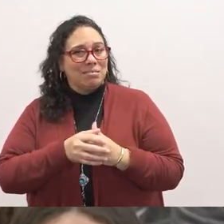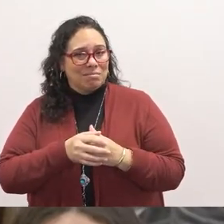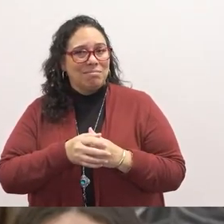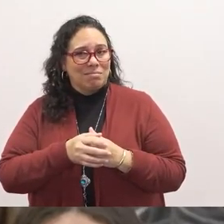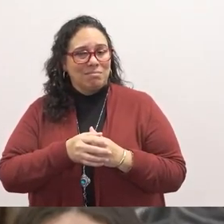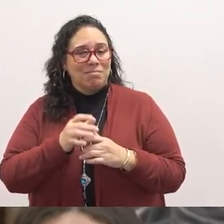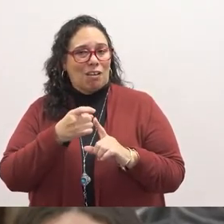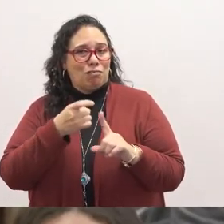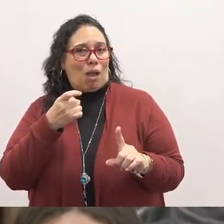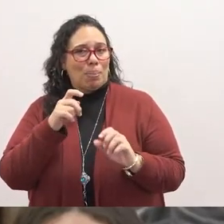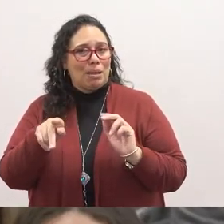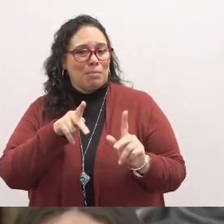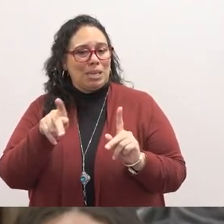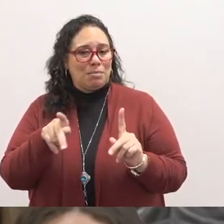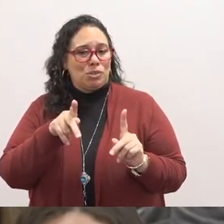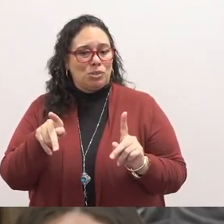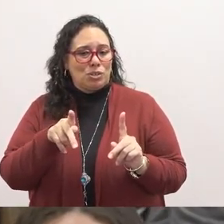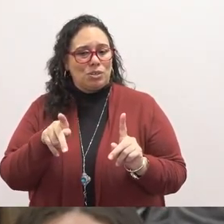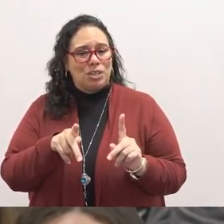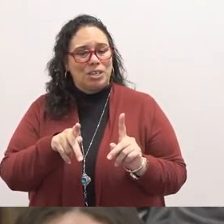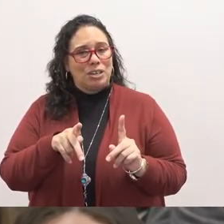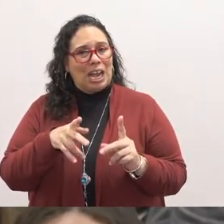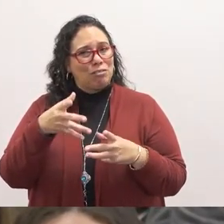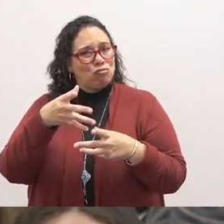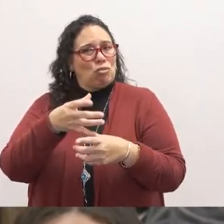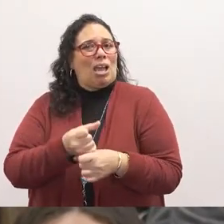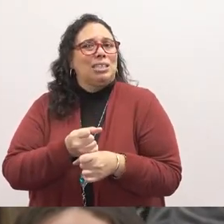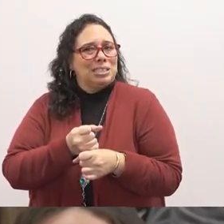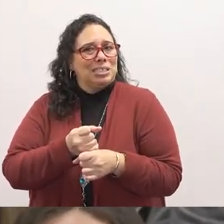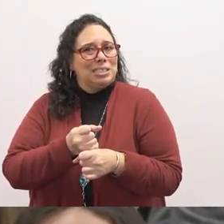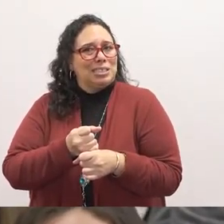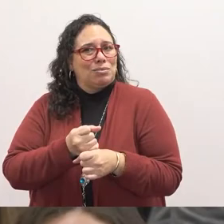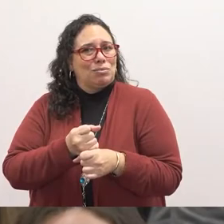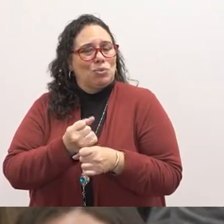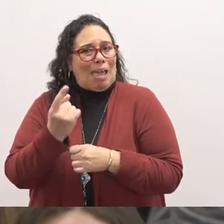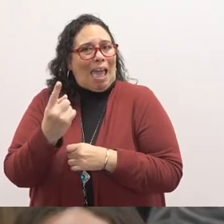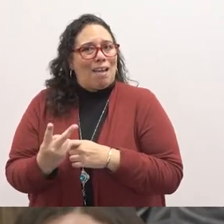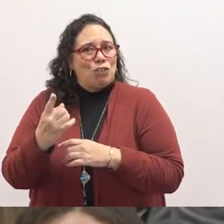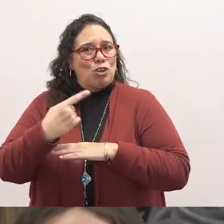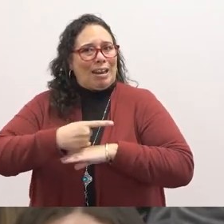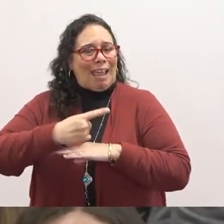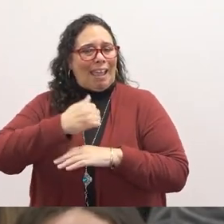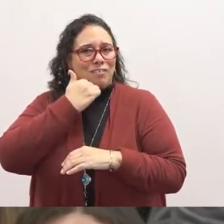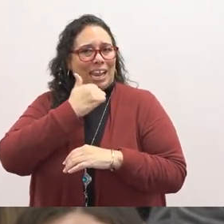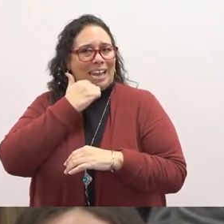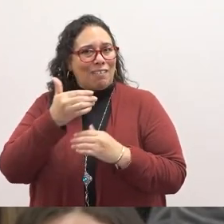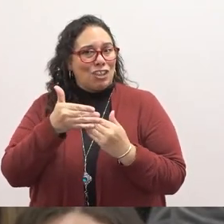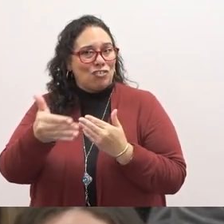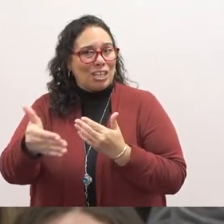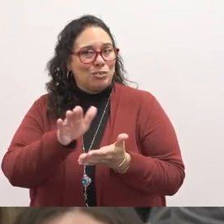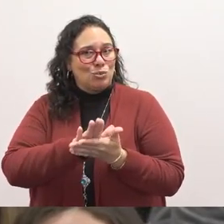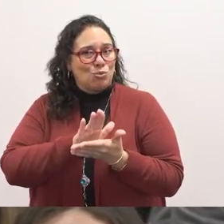from the people who basically are entrusted with half of your day every day for the rest of your school